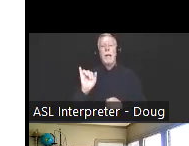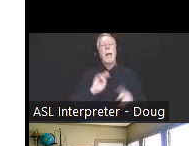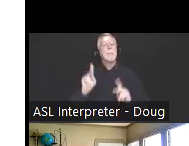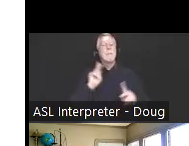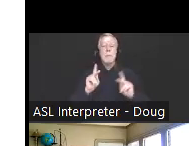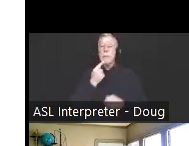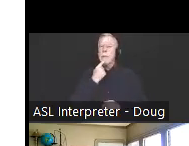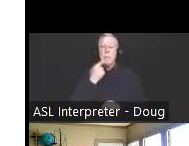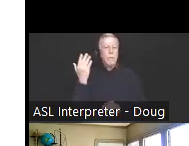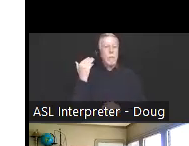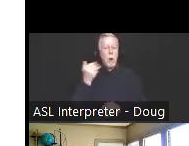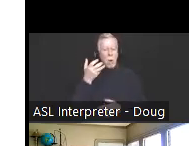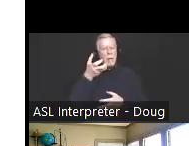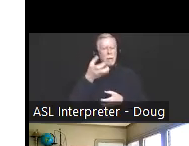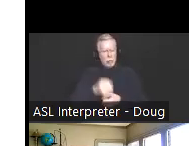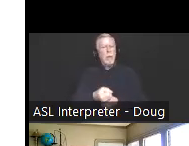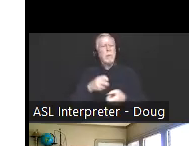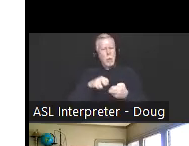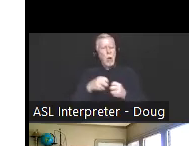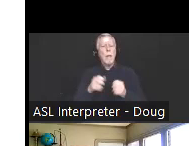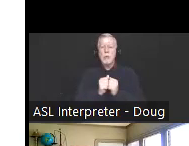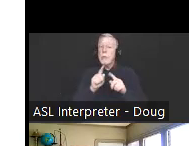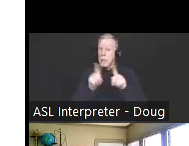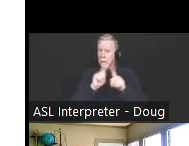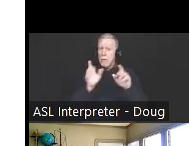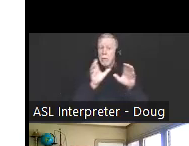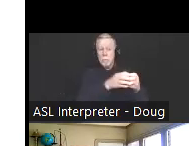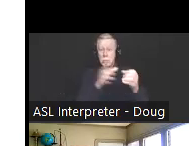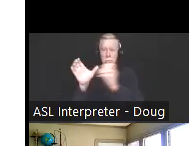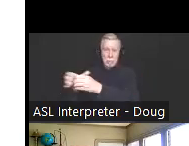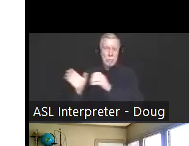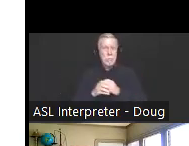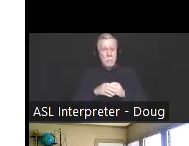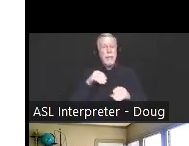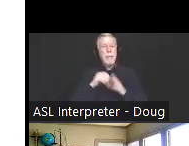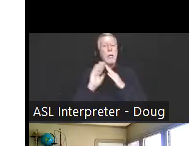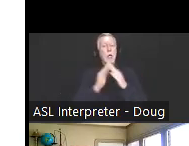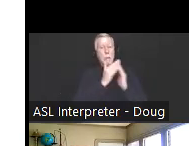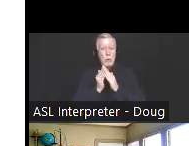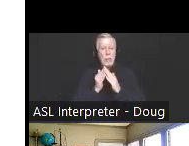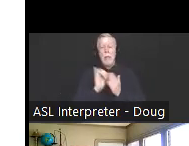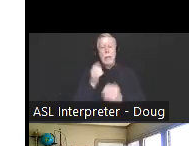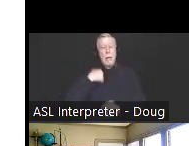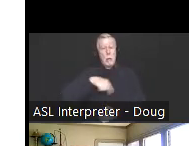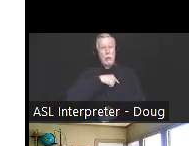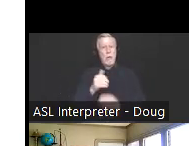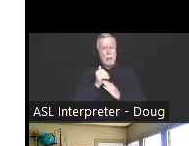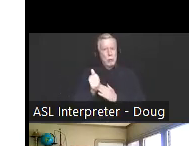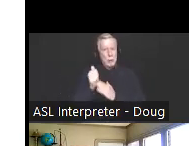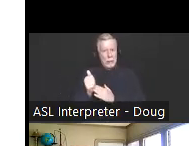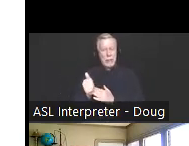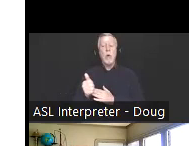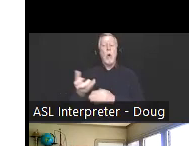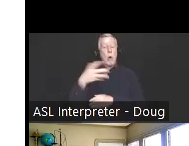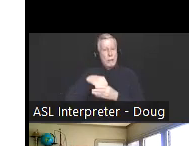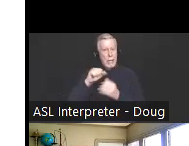trust problems with many segments of the community that those of us who lead or engage in bureaucracies come with. The worst